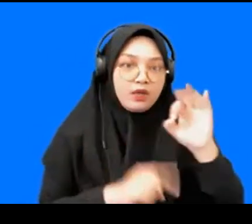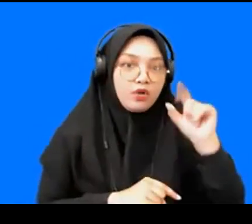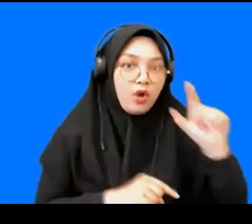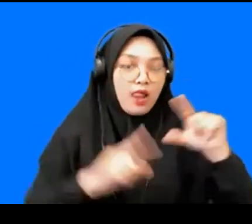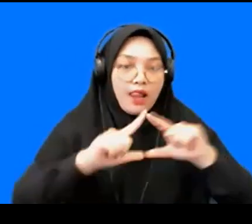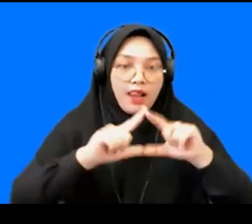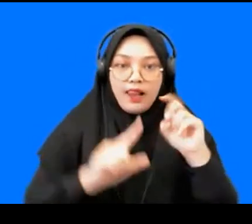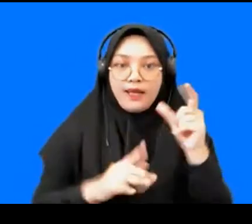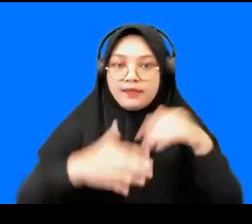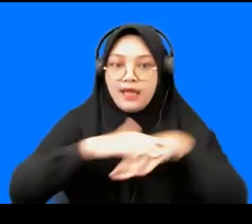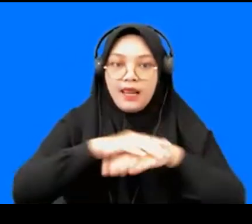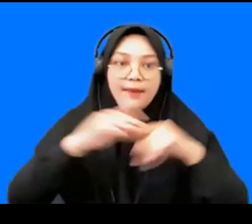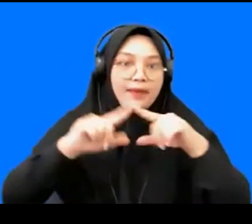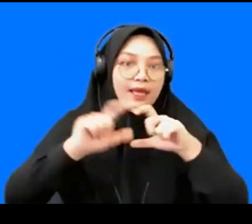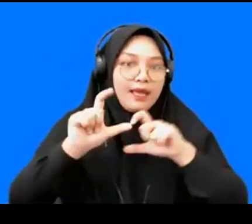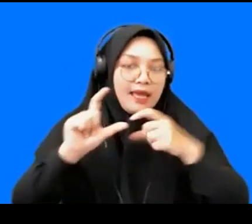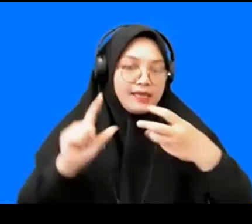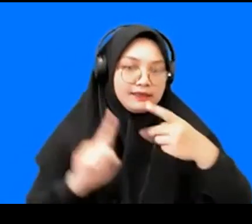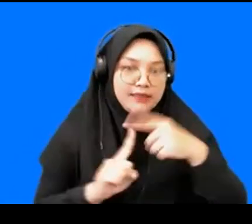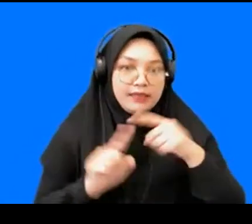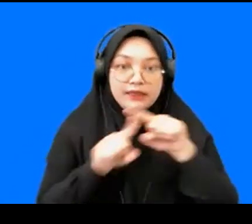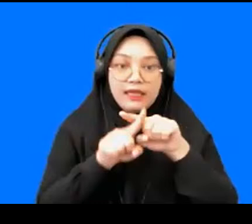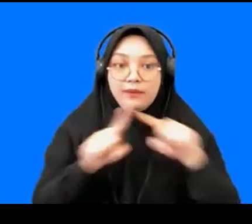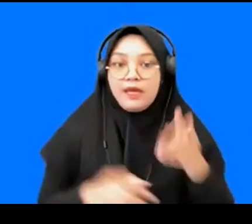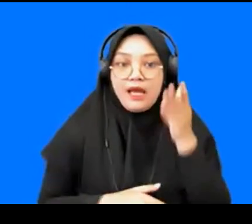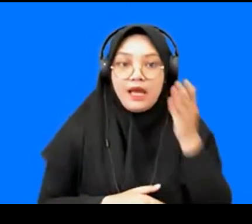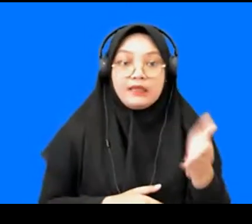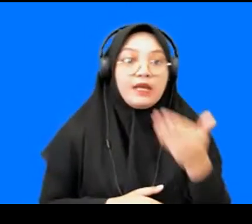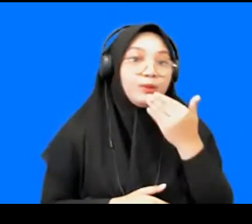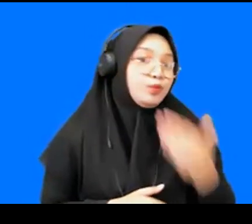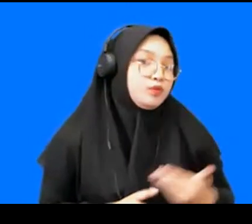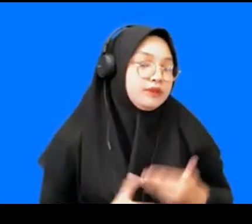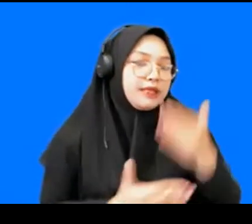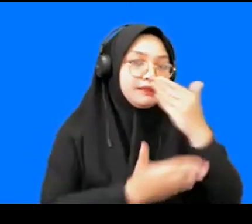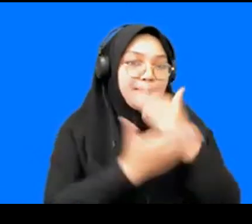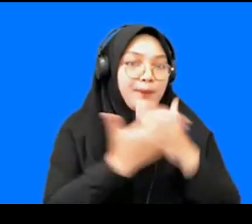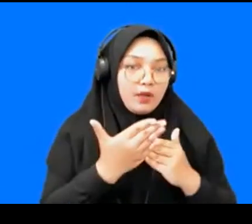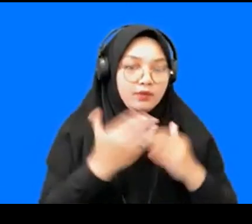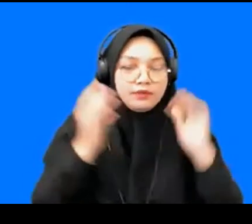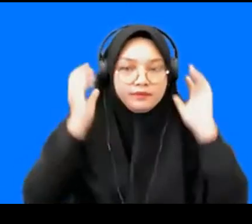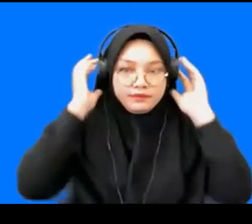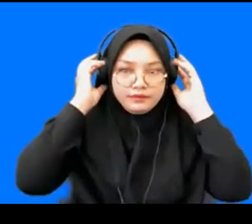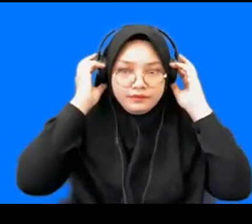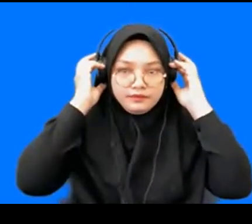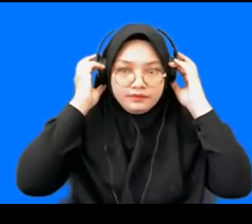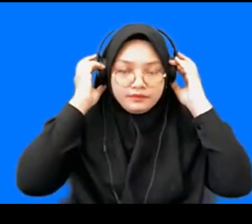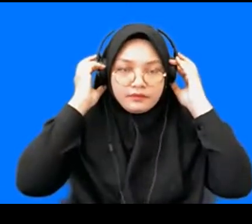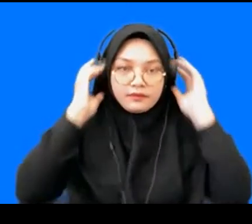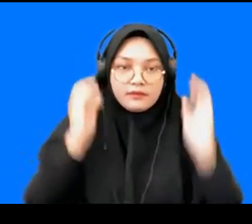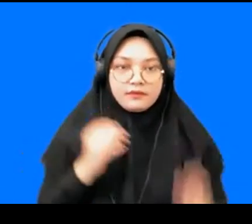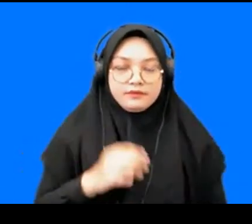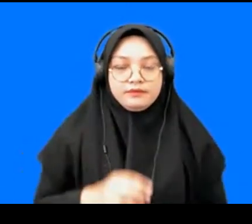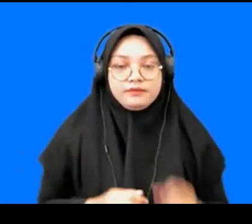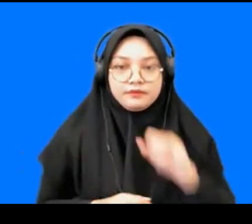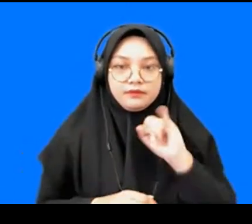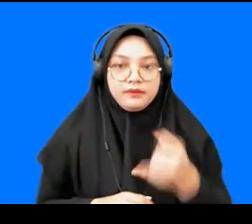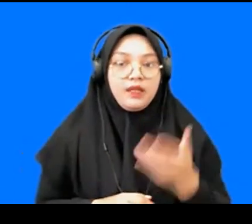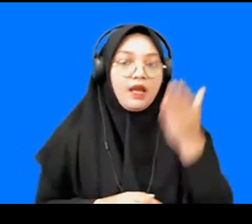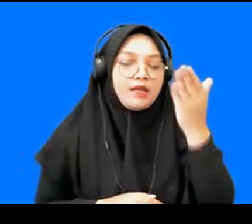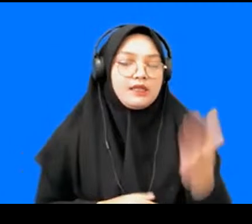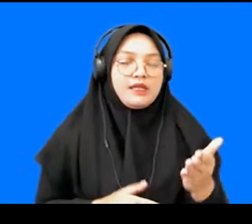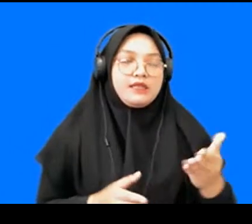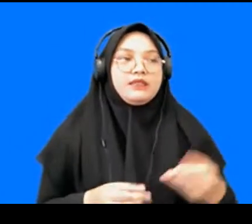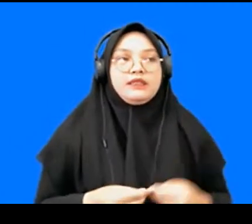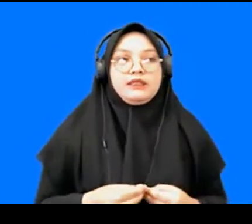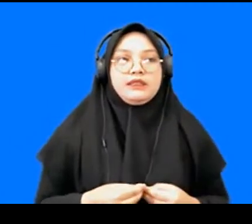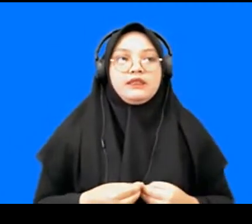in liabilities, then you have half $1 billion in net worth, no? So you deduct them. So you impose the wealth tax on